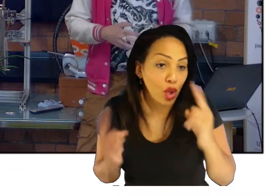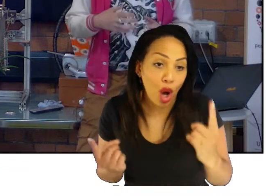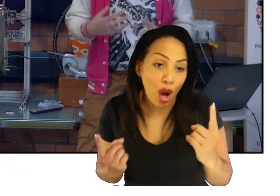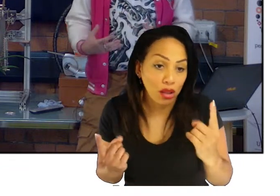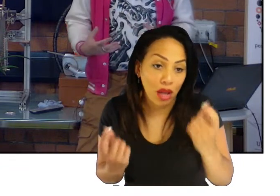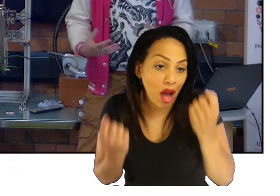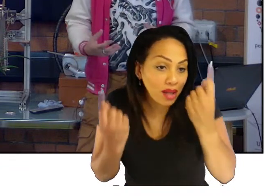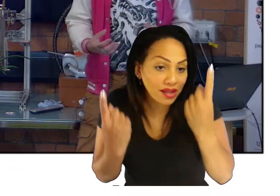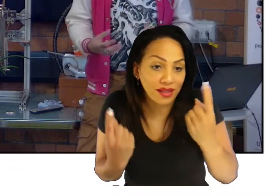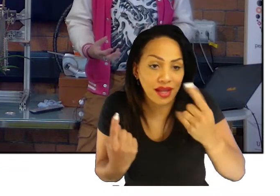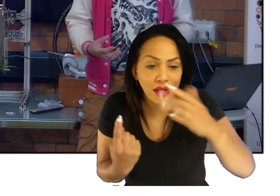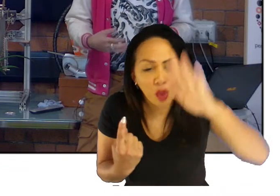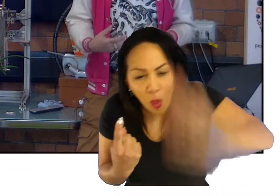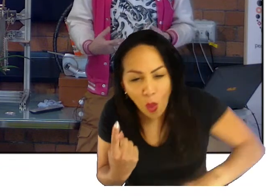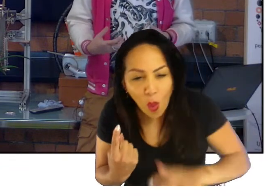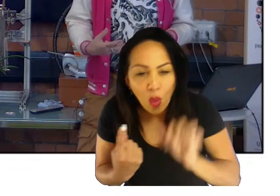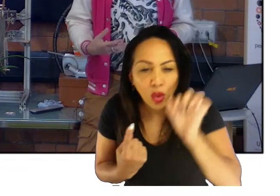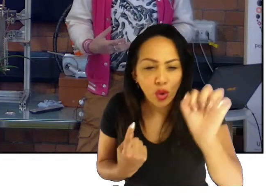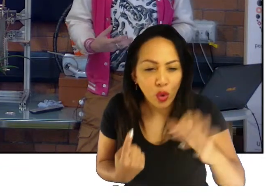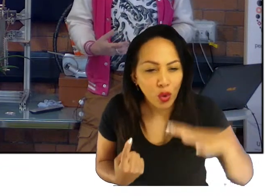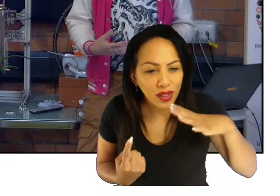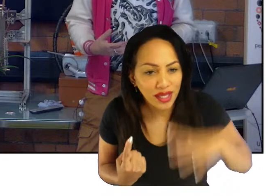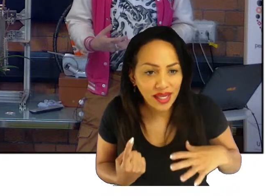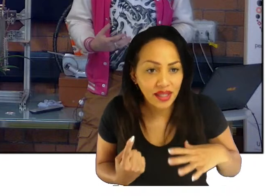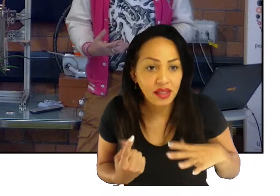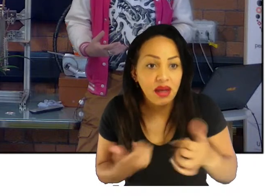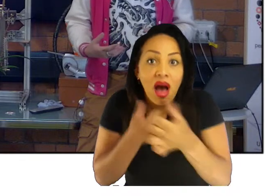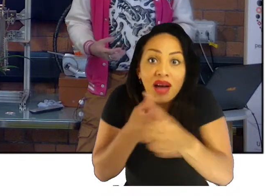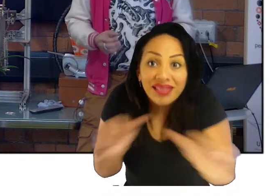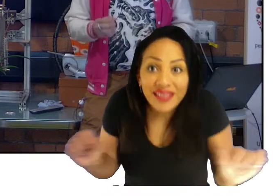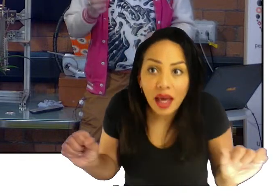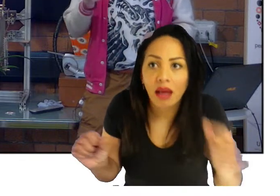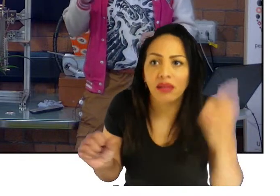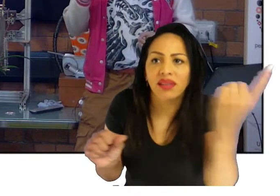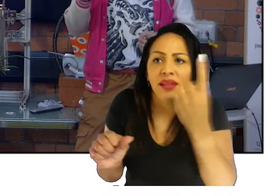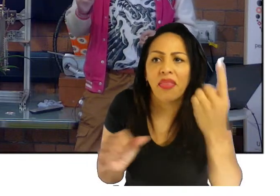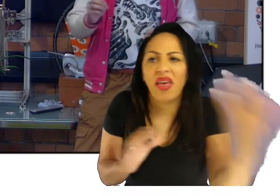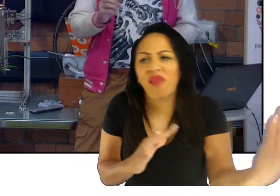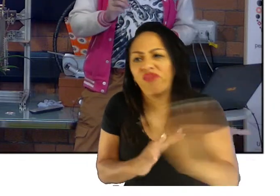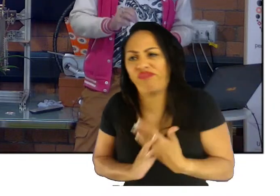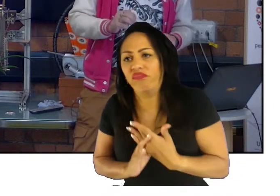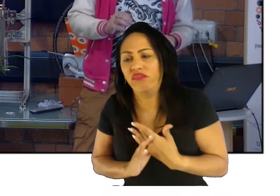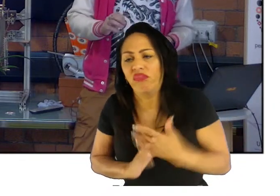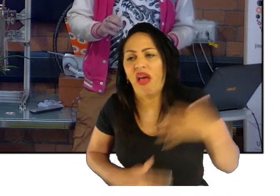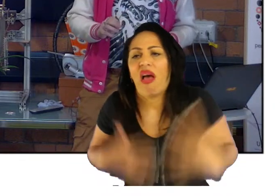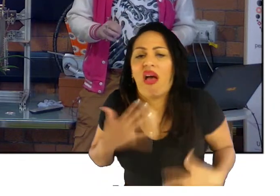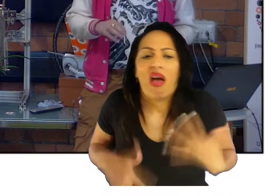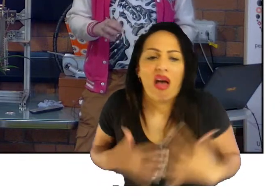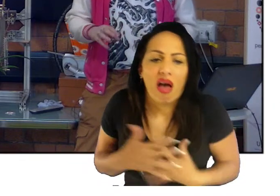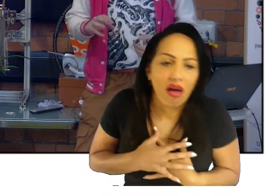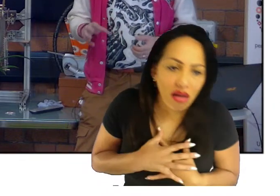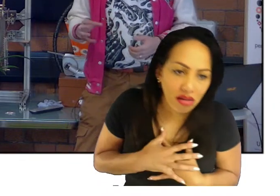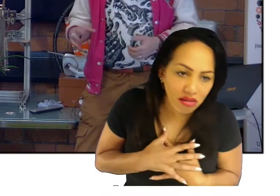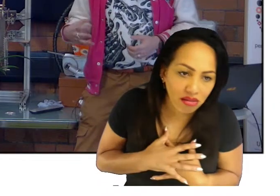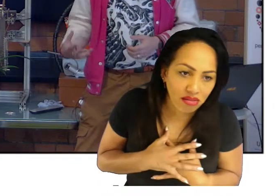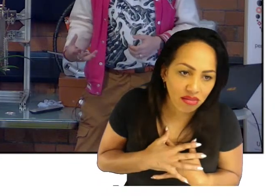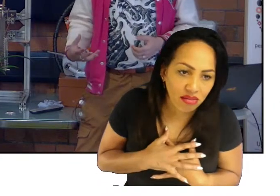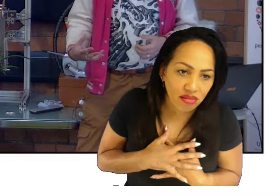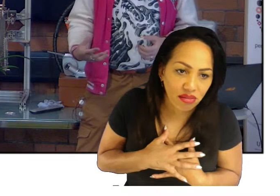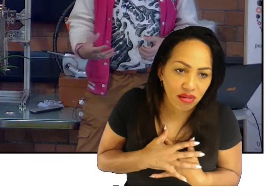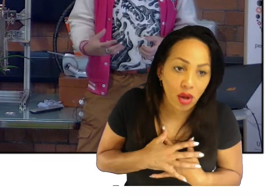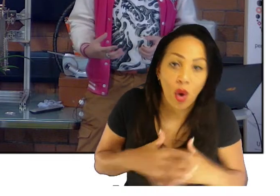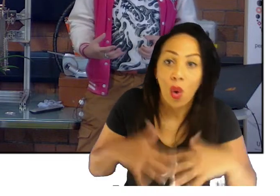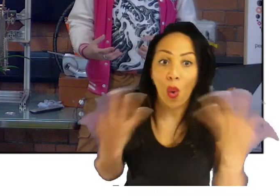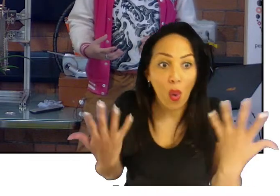You won't know that you need something until someone very abruptly takes that need away from